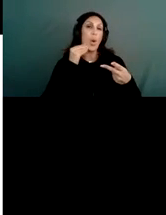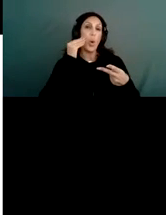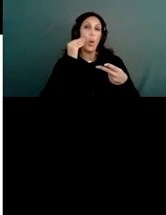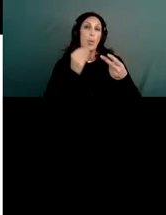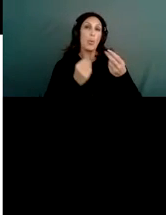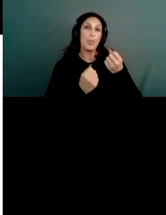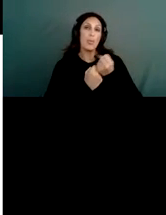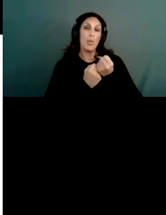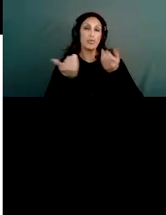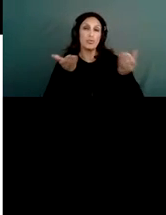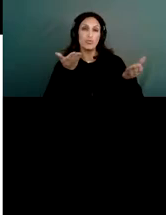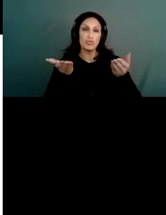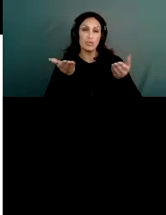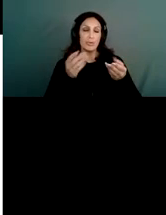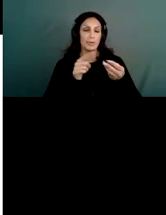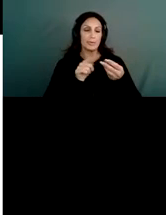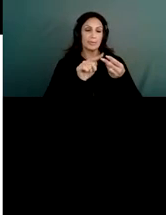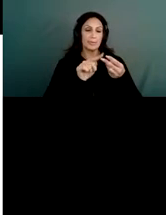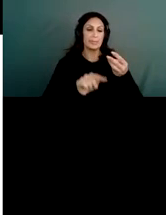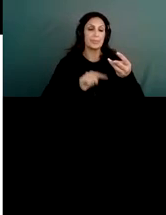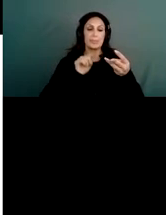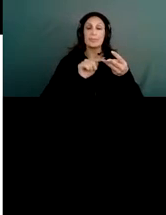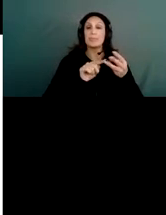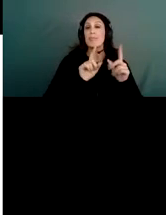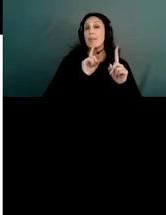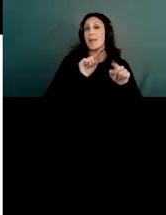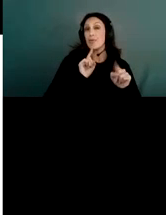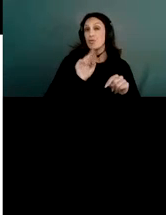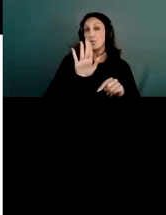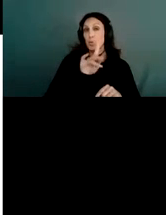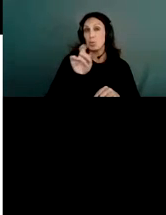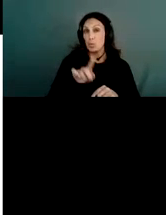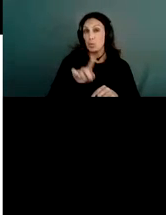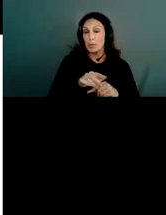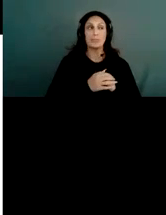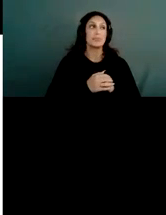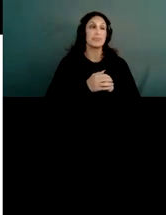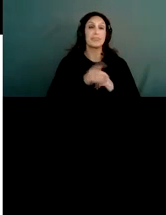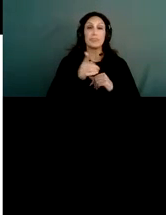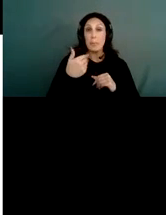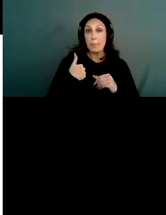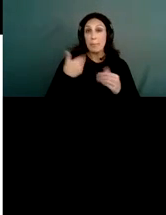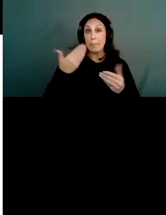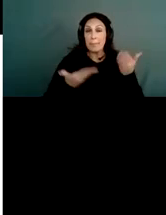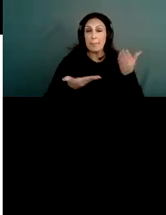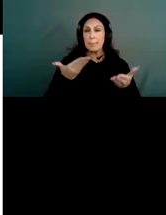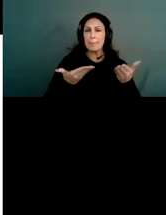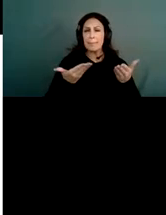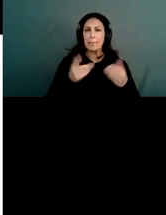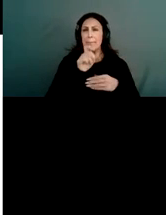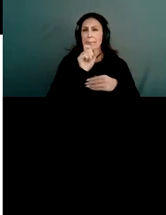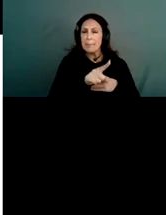an opportunity to answer questions. So if you have a question this morning about something that you see or